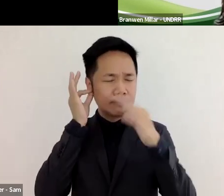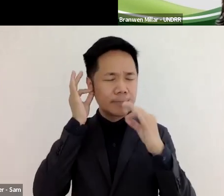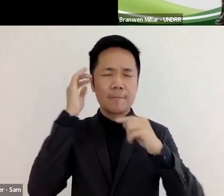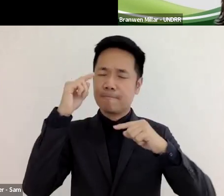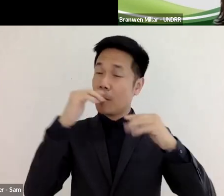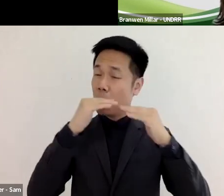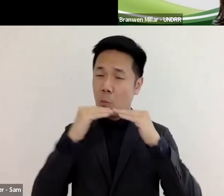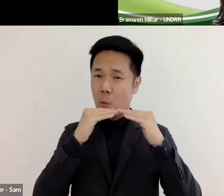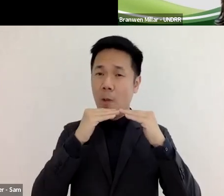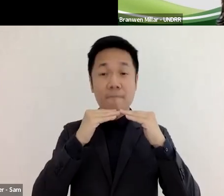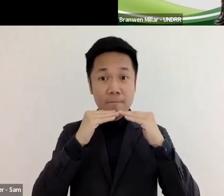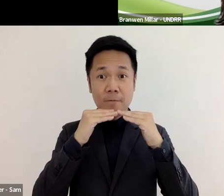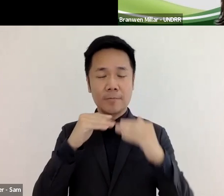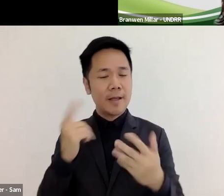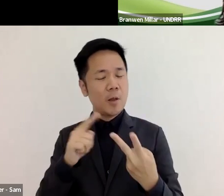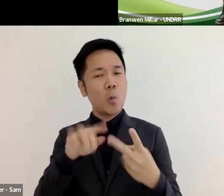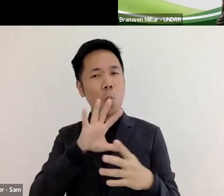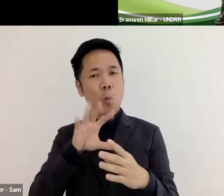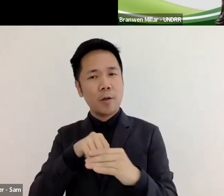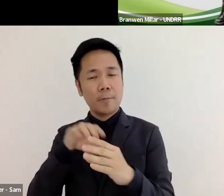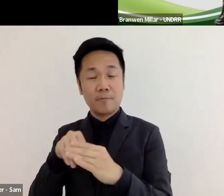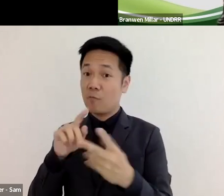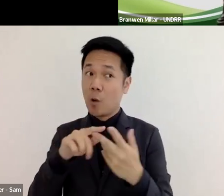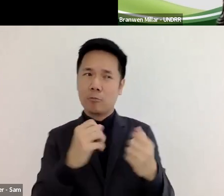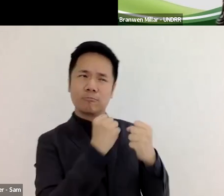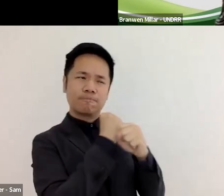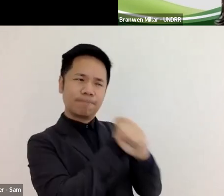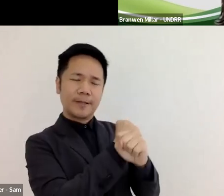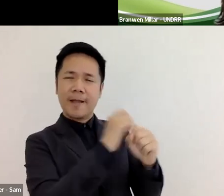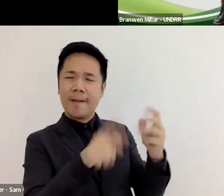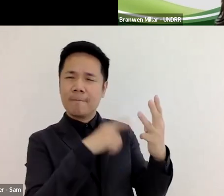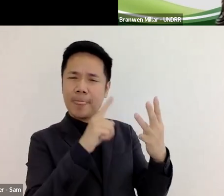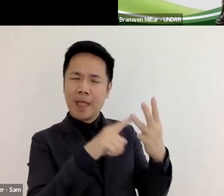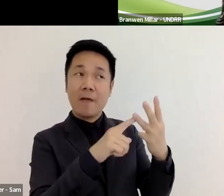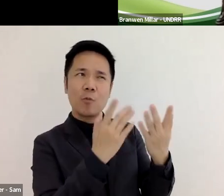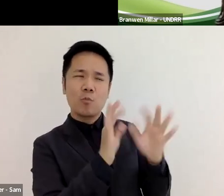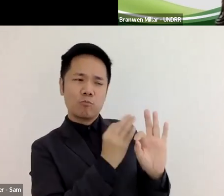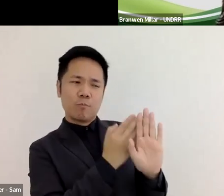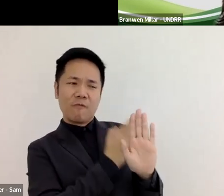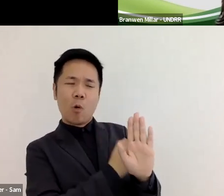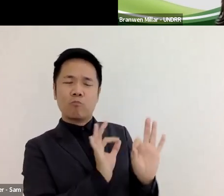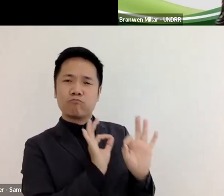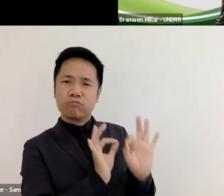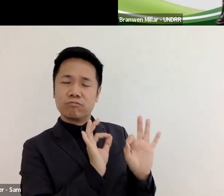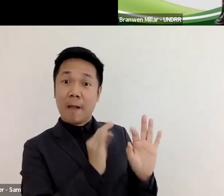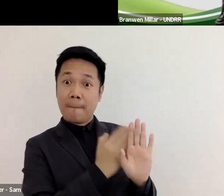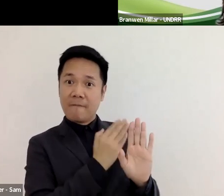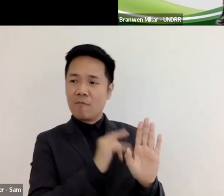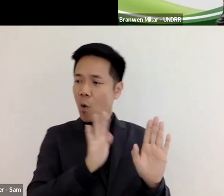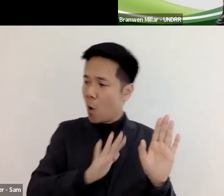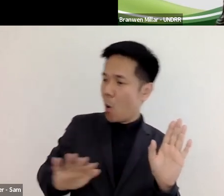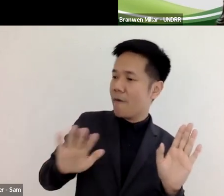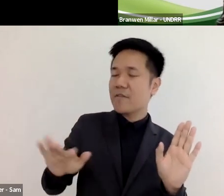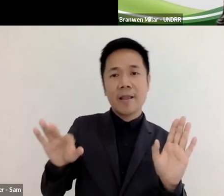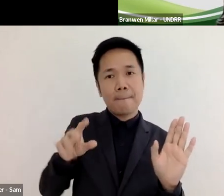and inclusion are reflected in prevention, preparedness and recovery policy in the Pacific. And we support Women's Weather